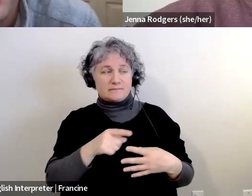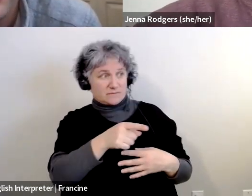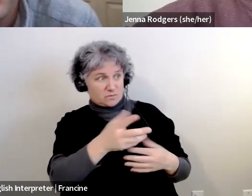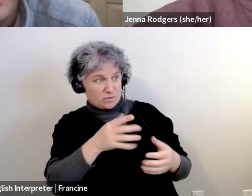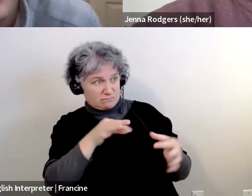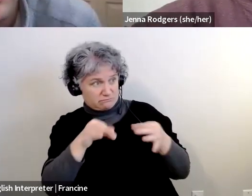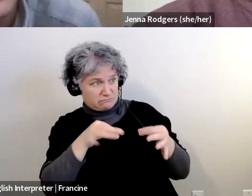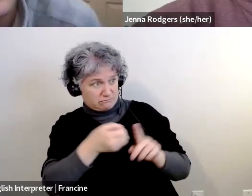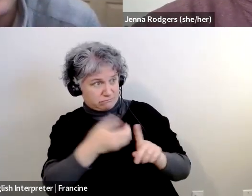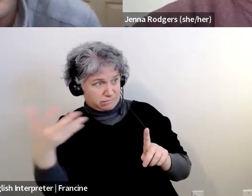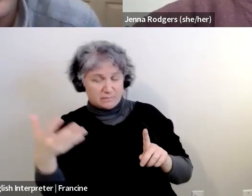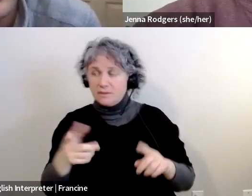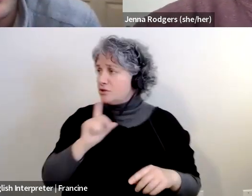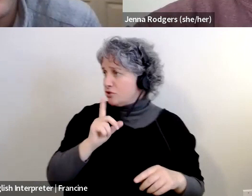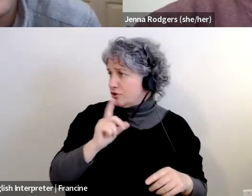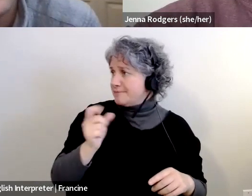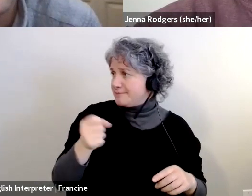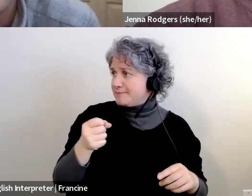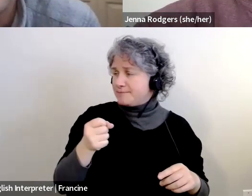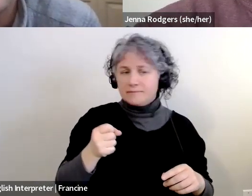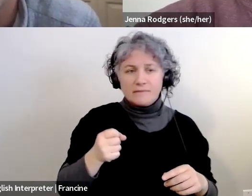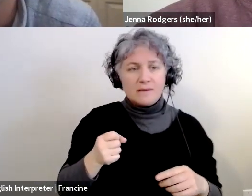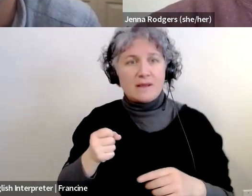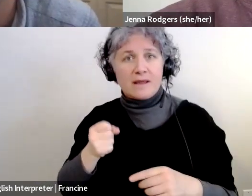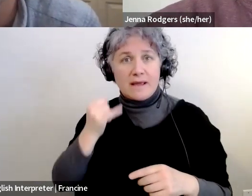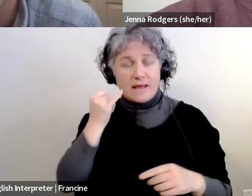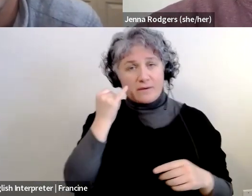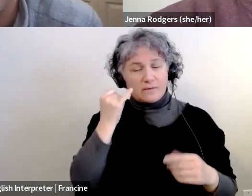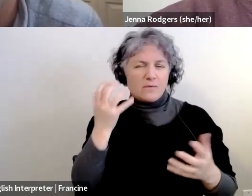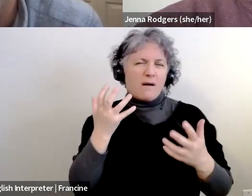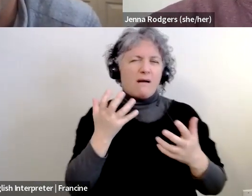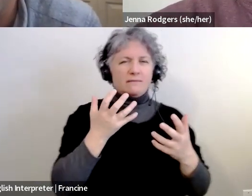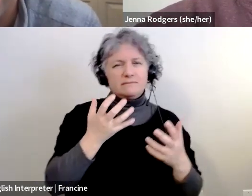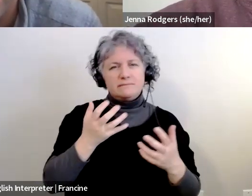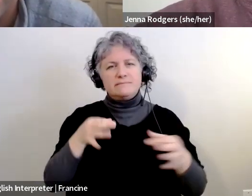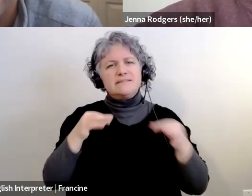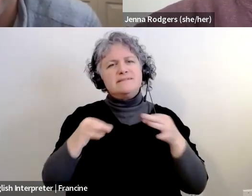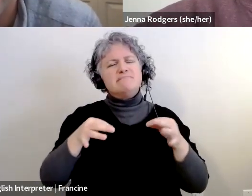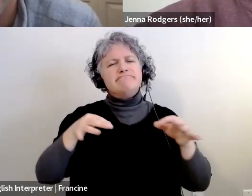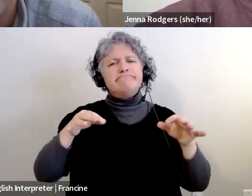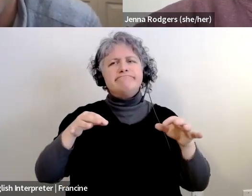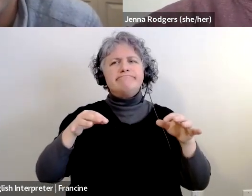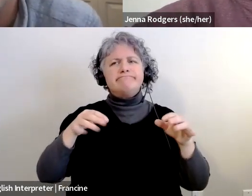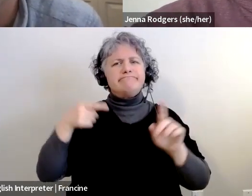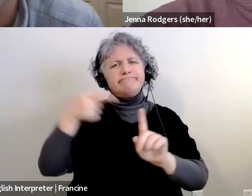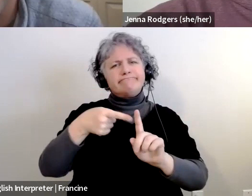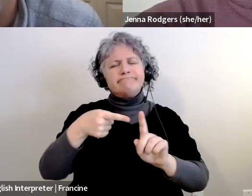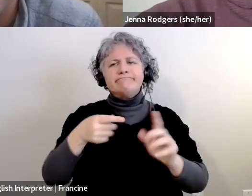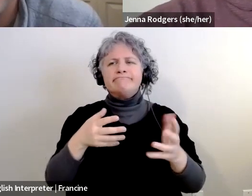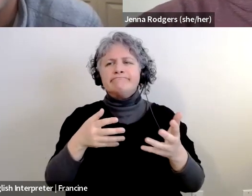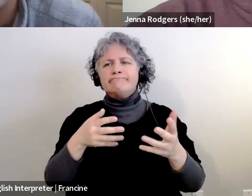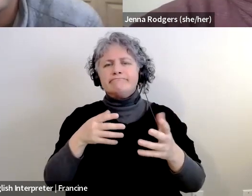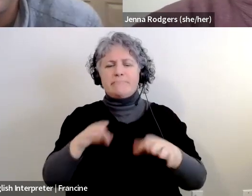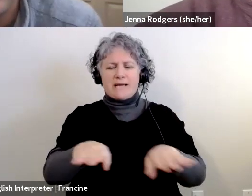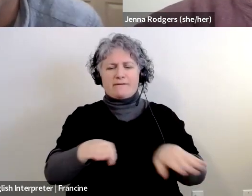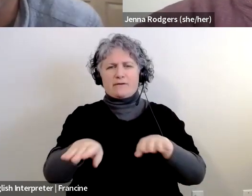this? Sure. Yeah. So again, this is about, again, if we want to talk to people specifically about behavior. It's important that it's about behavior,